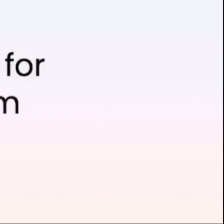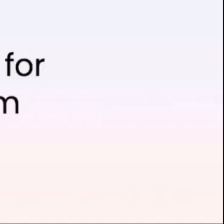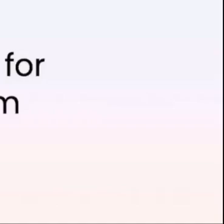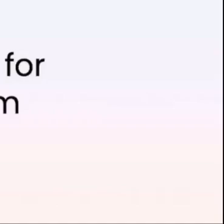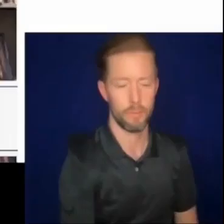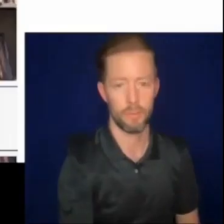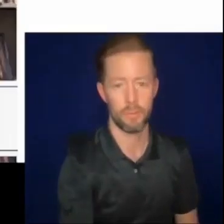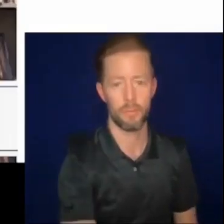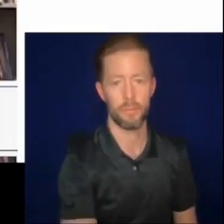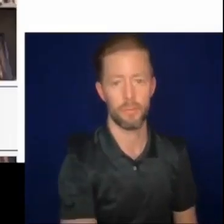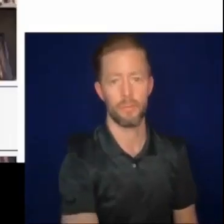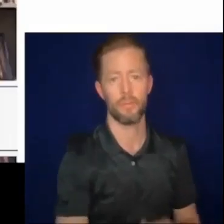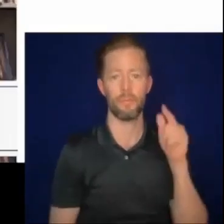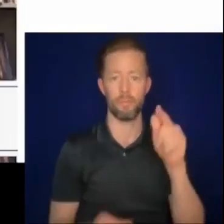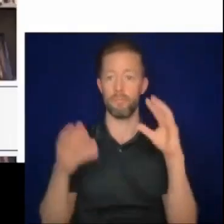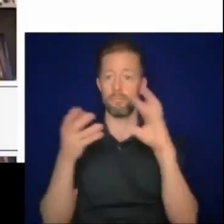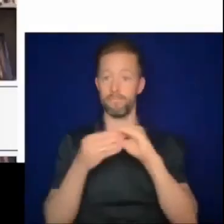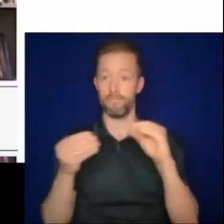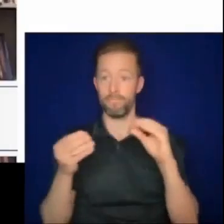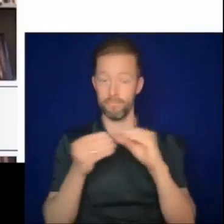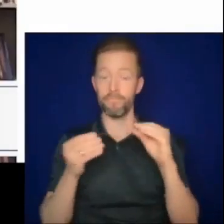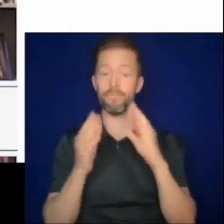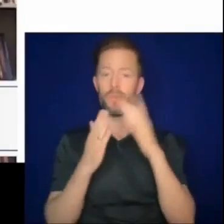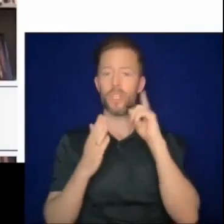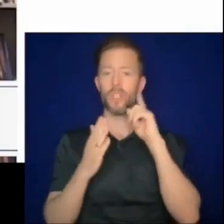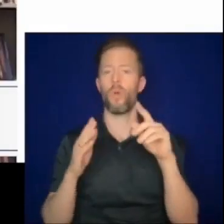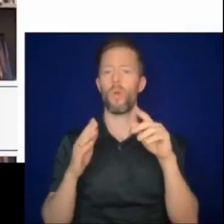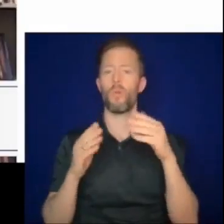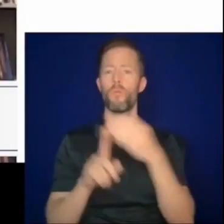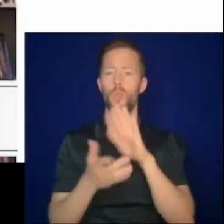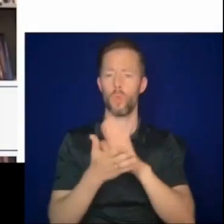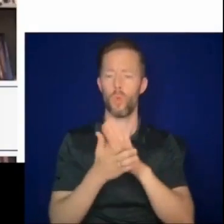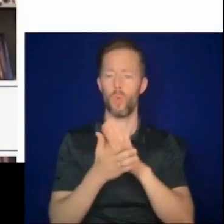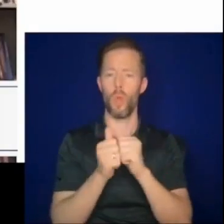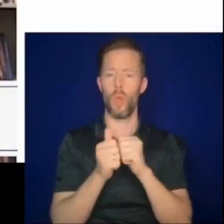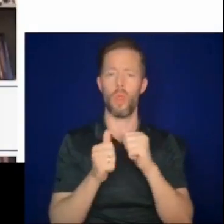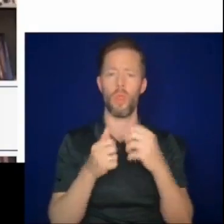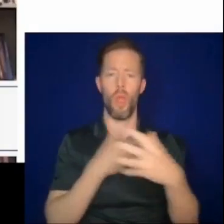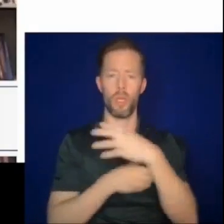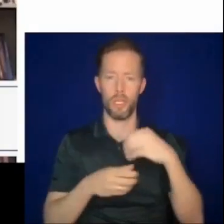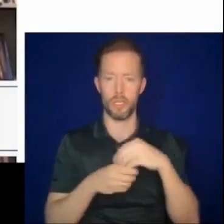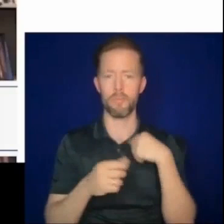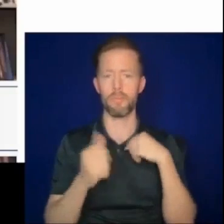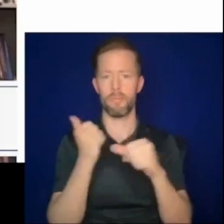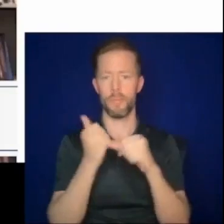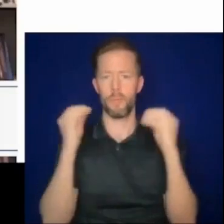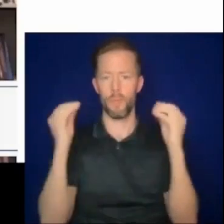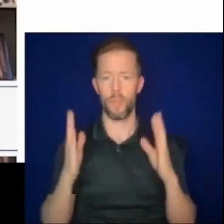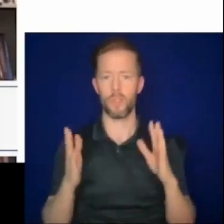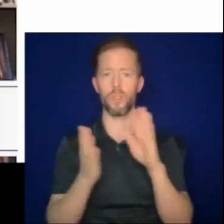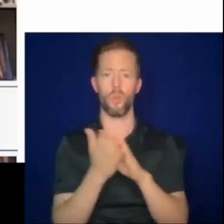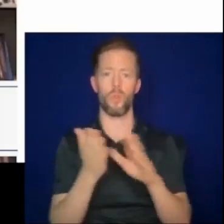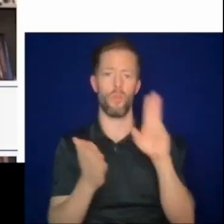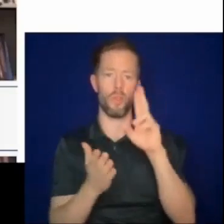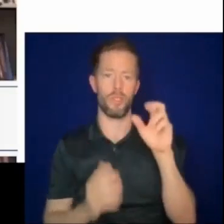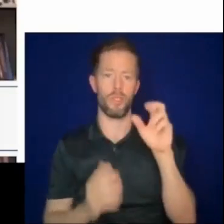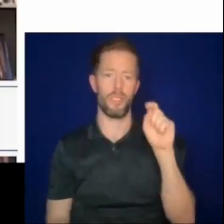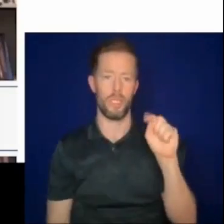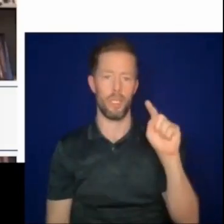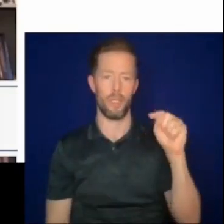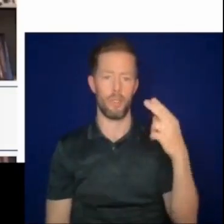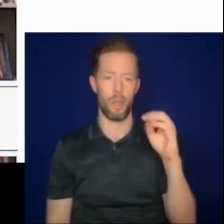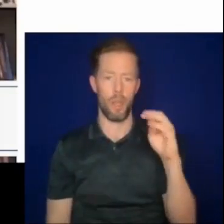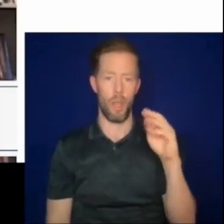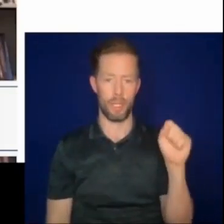Engelin. Welcome to this presentation on storybooks for preschoolers with autism. My name is Bonnie Engelin. I'm an assistant professor